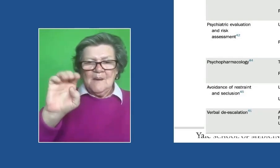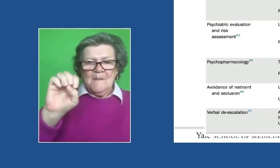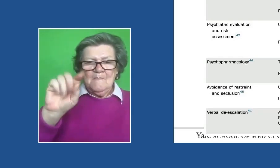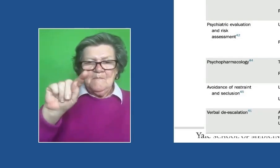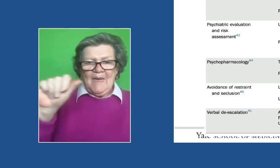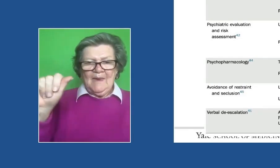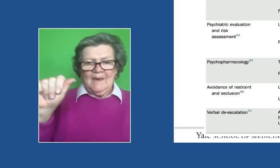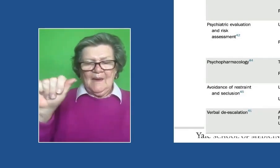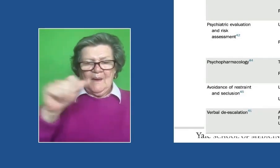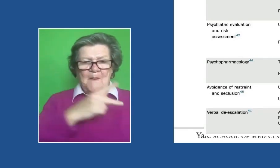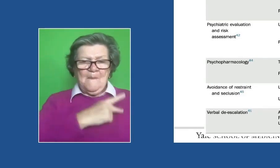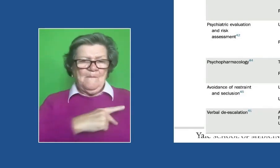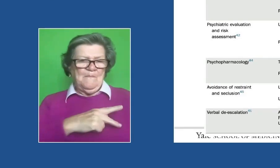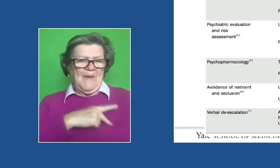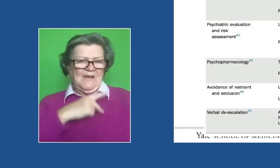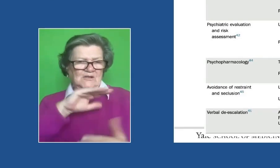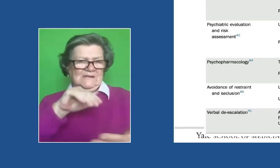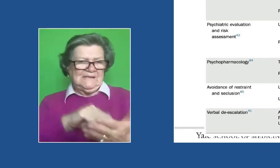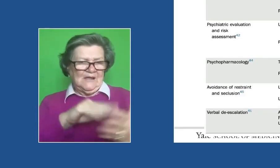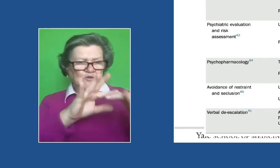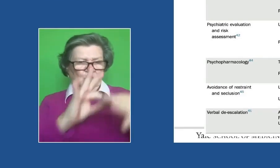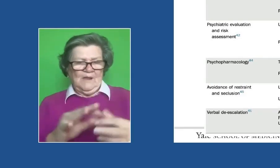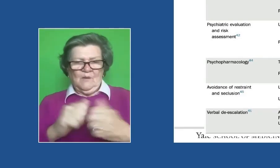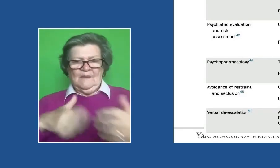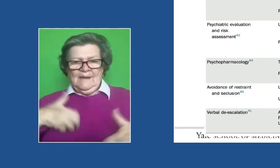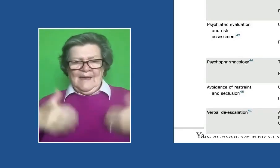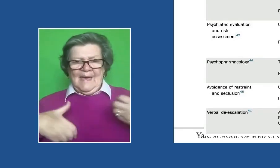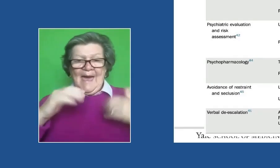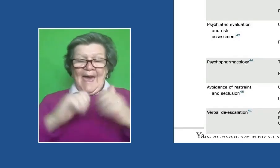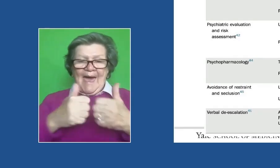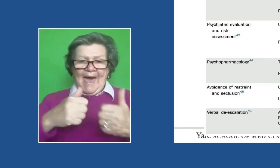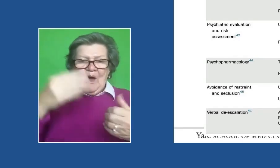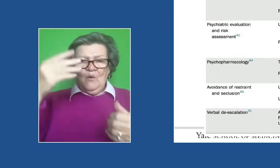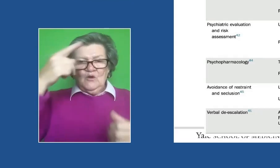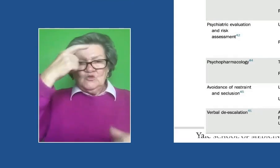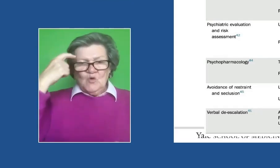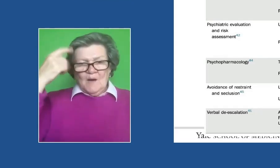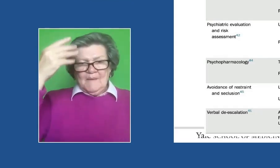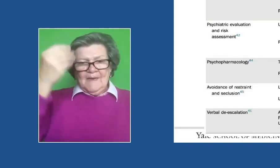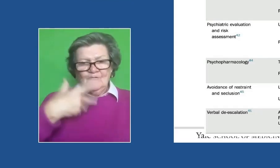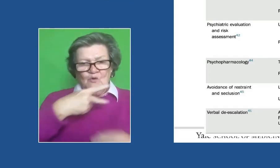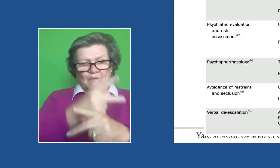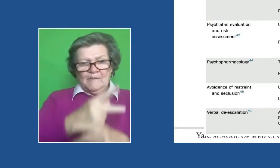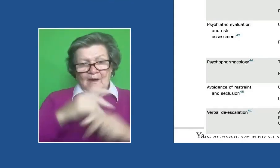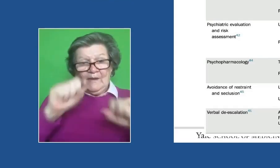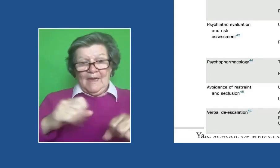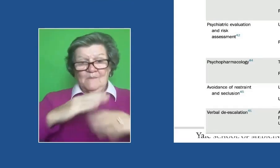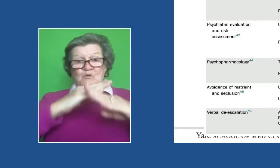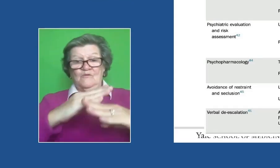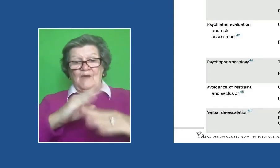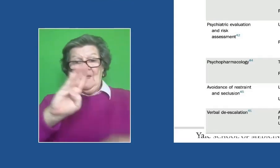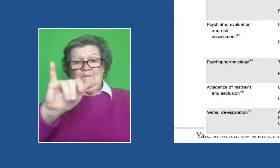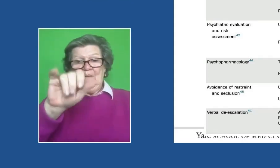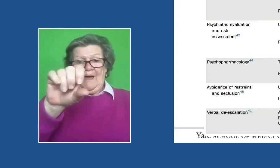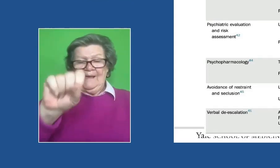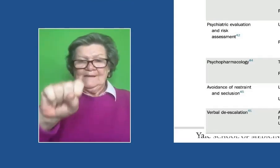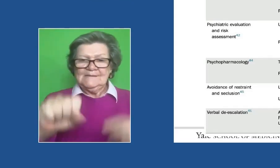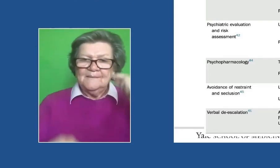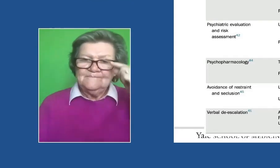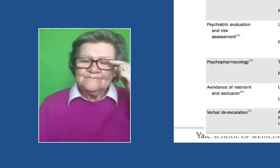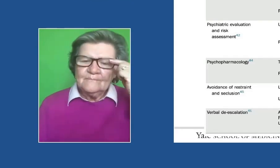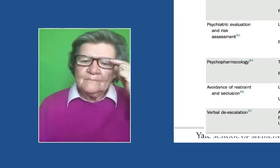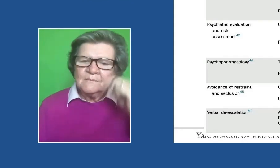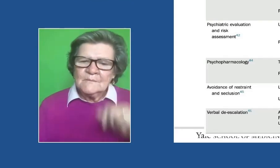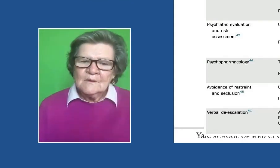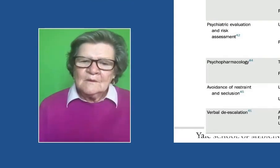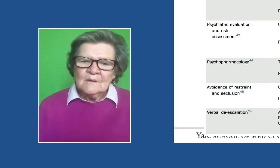management around agitation, and how trauma-informed care can help us prevent biases. So, for example, even just in the sense of medical